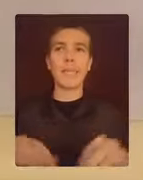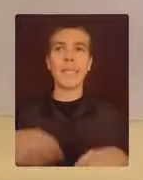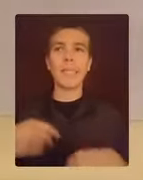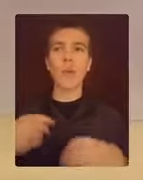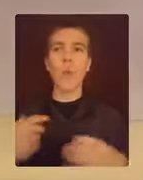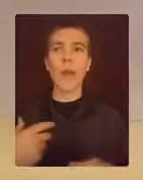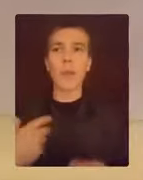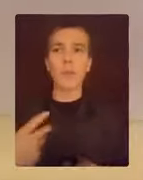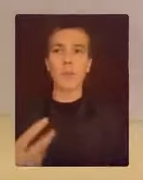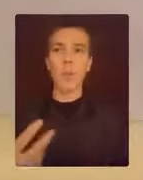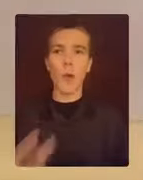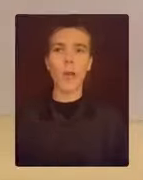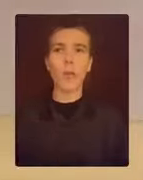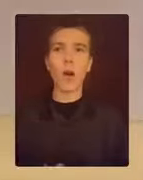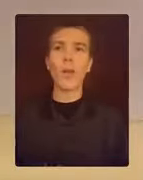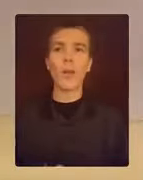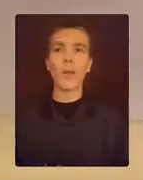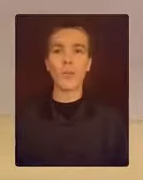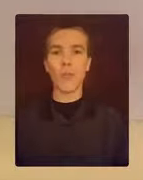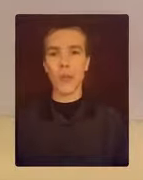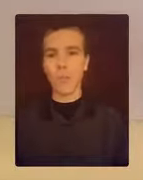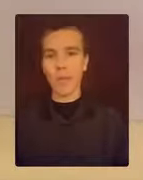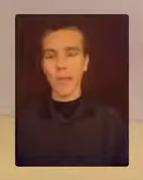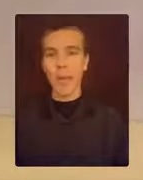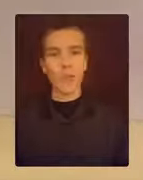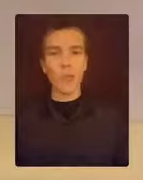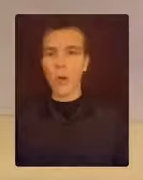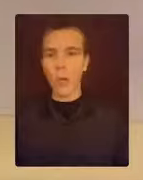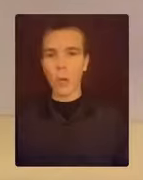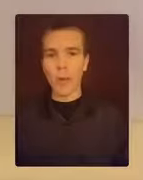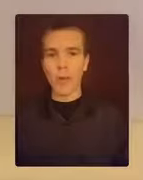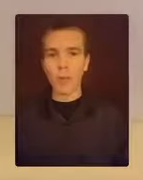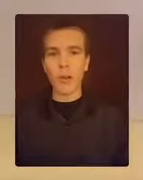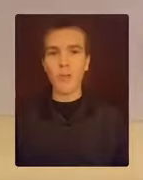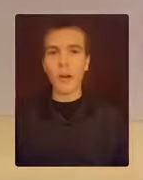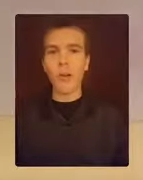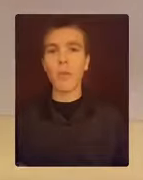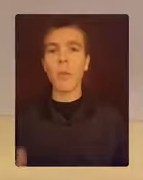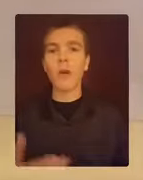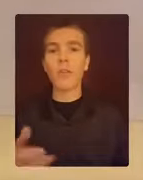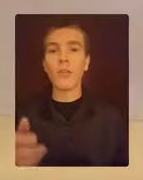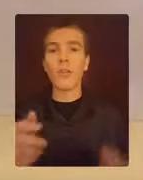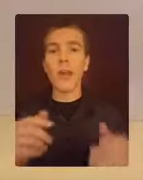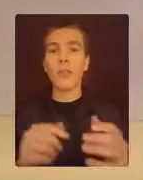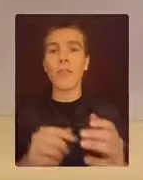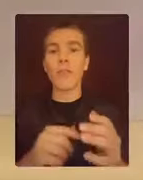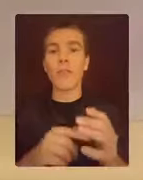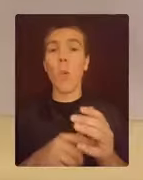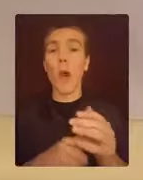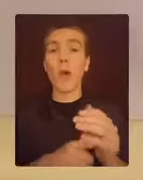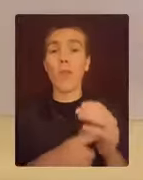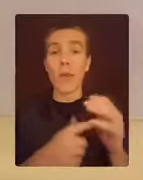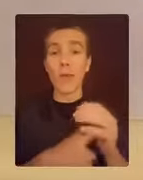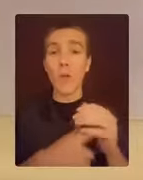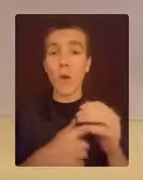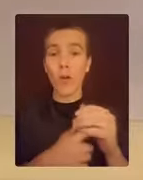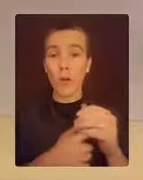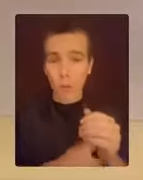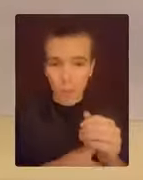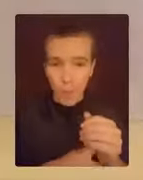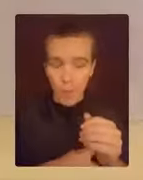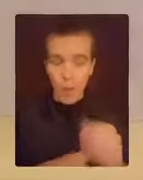a tendency to wake you up in your dream. And you don't want to wake yourself up. You want to make yourself aware that you